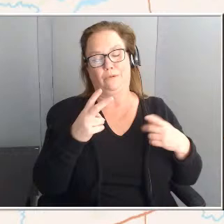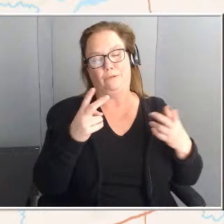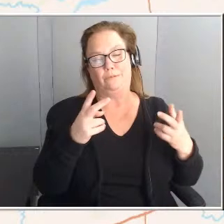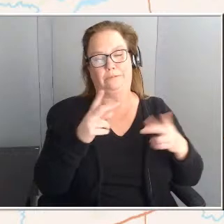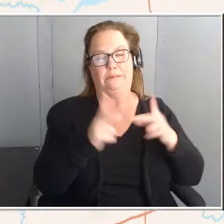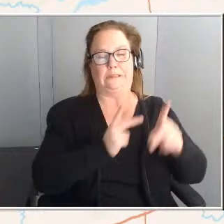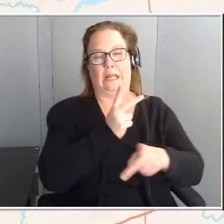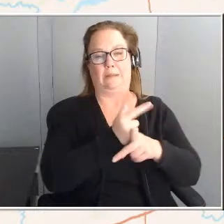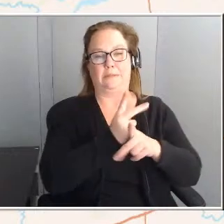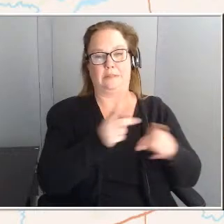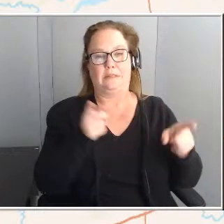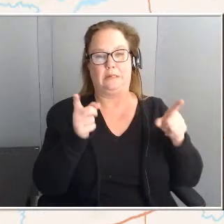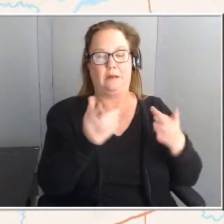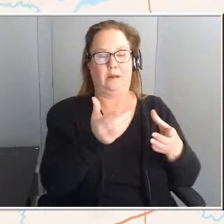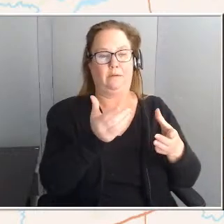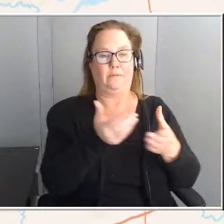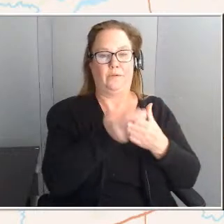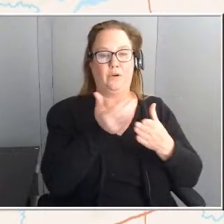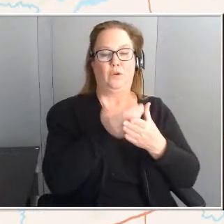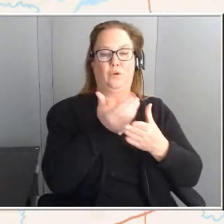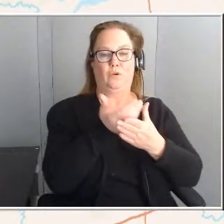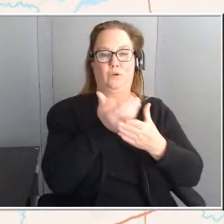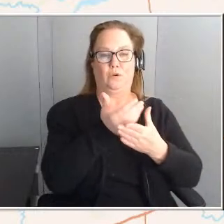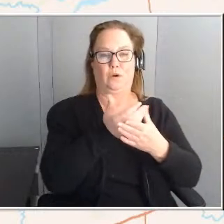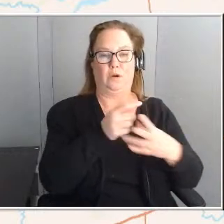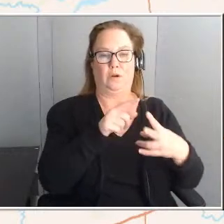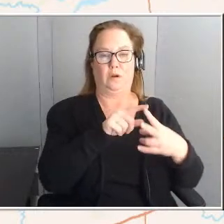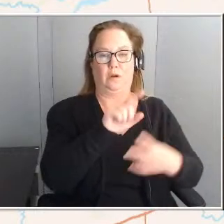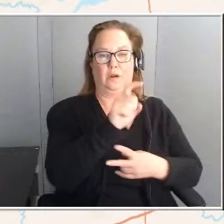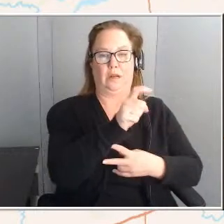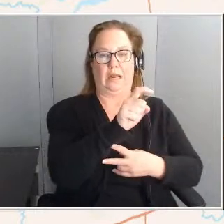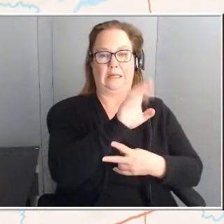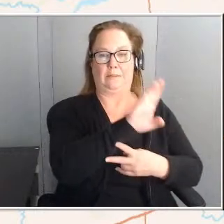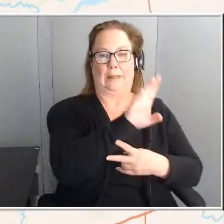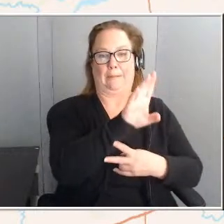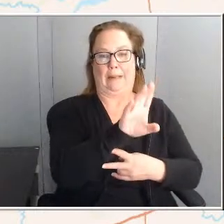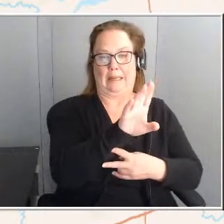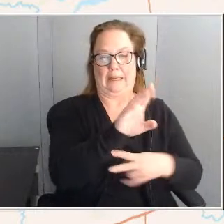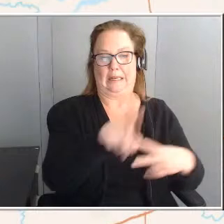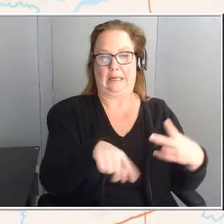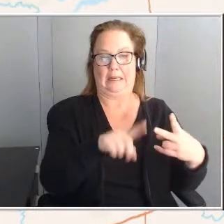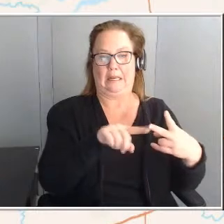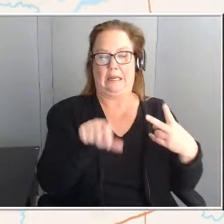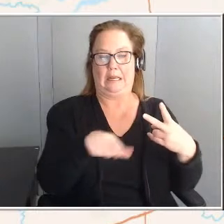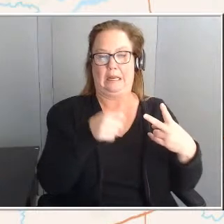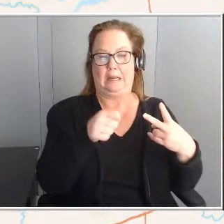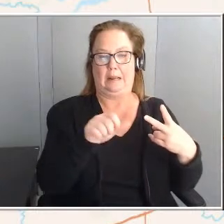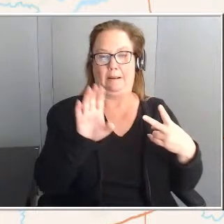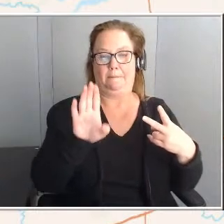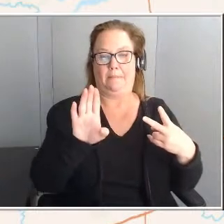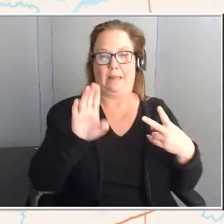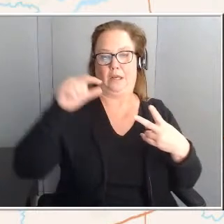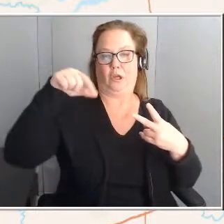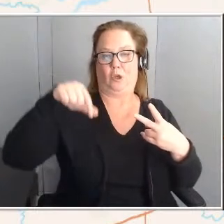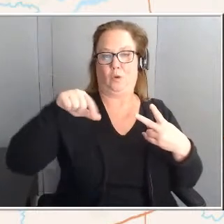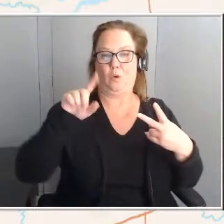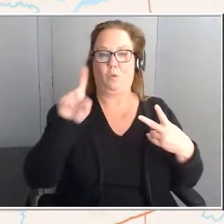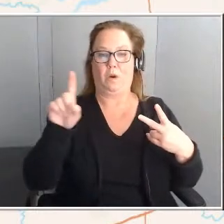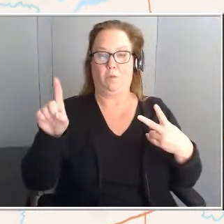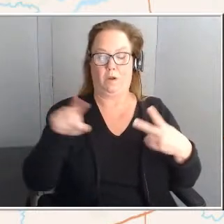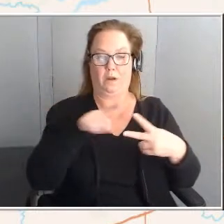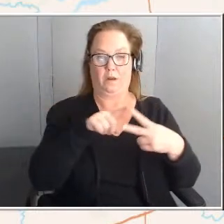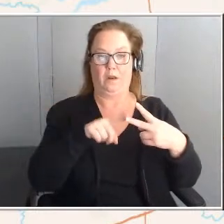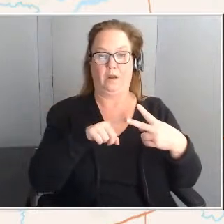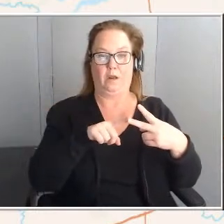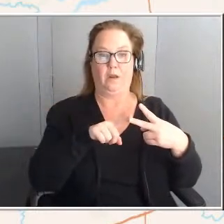of the new lineages that are coming in. One is called XBB, and the other one's called BQ11. And they've